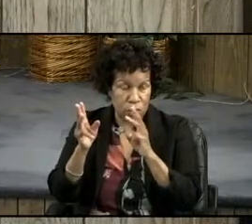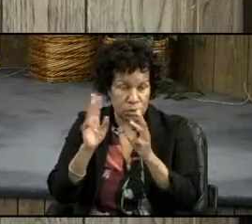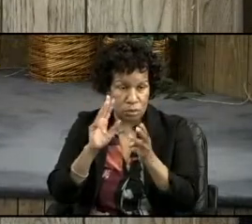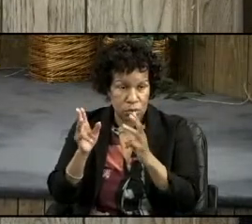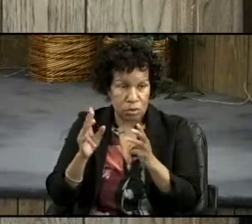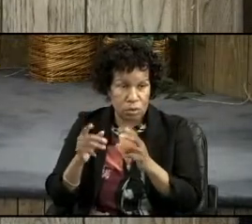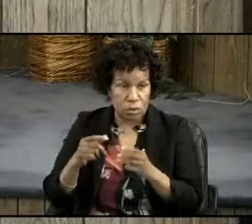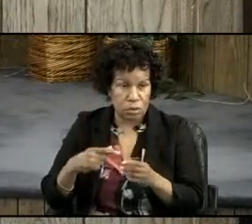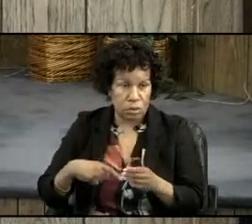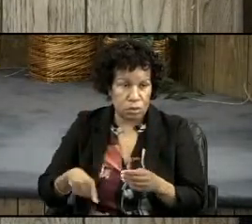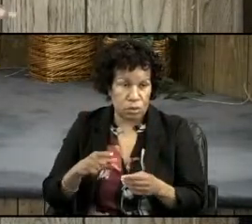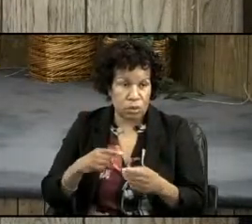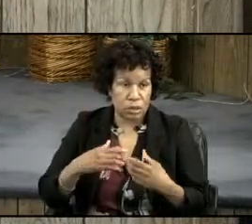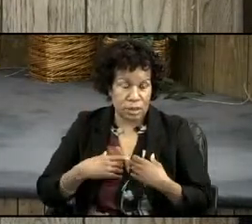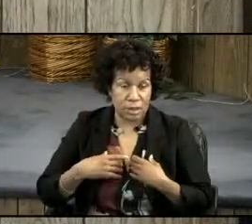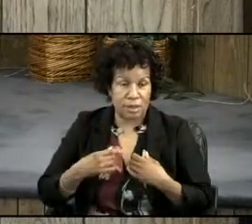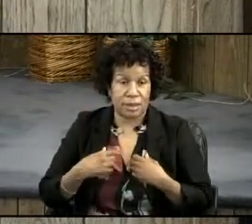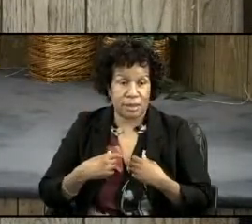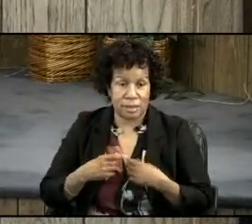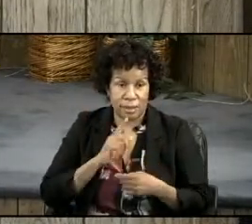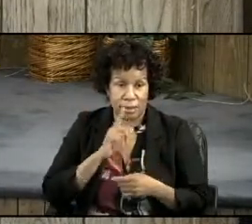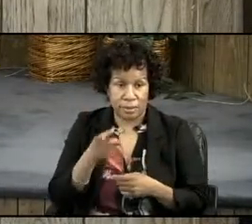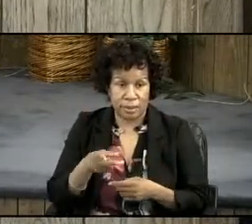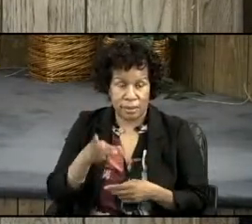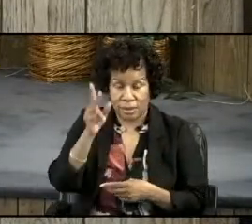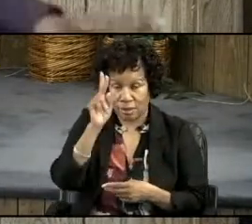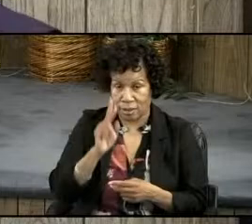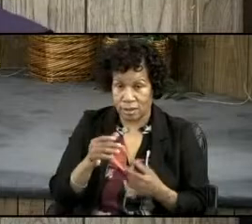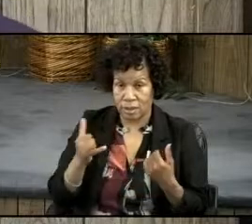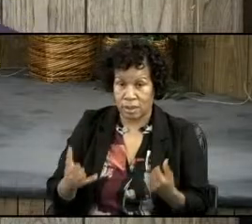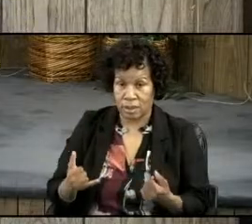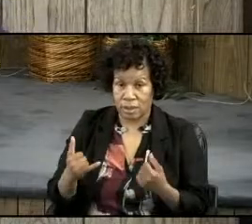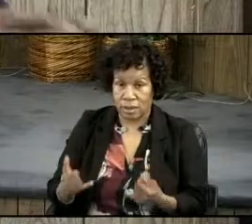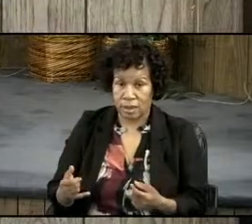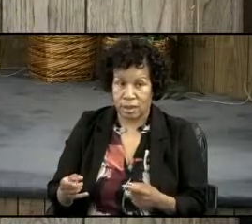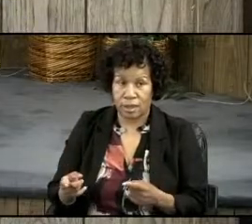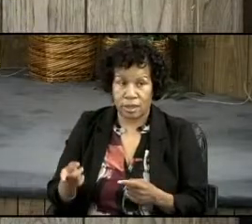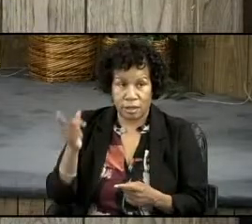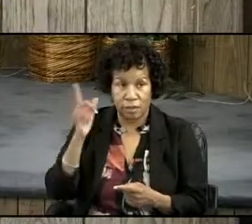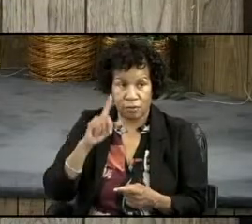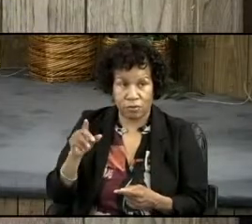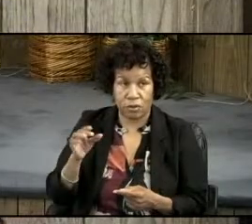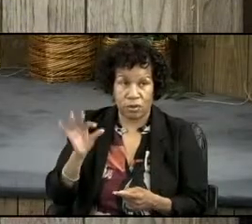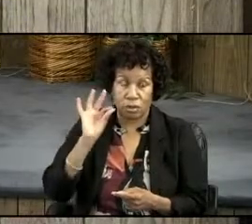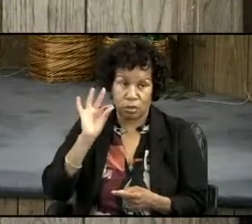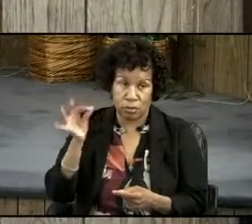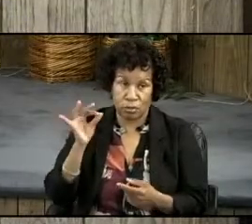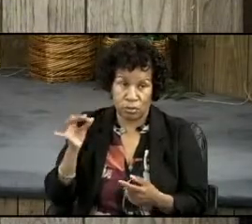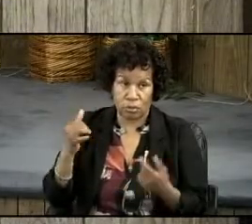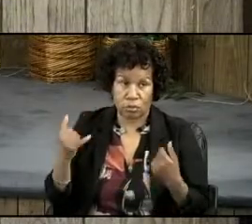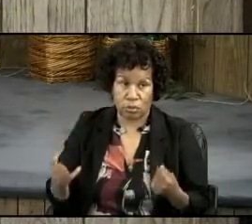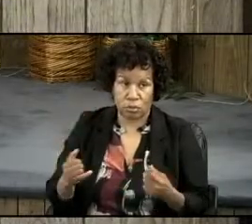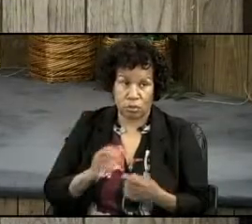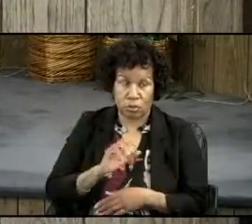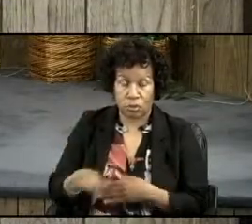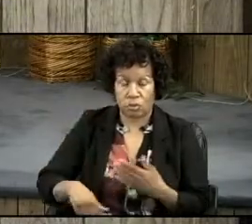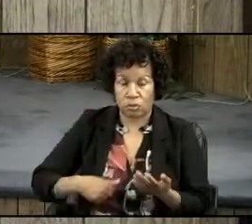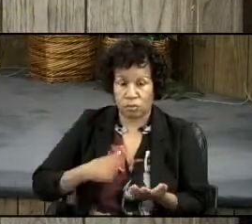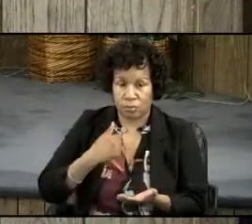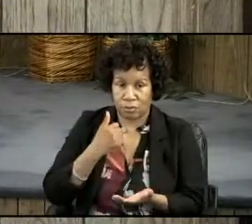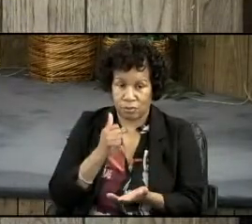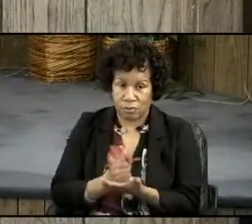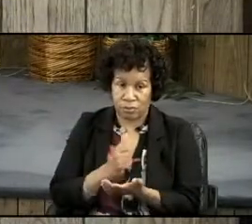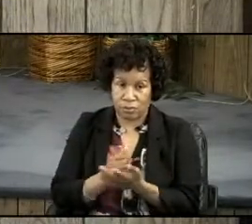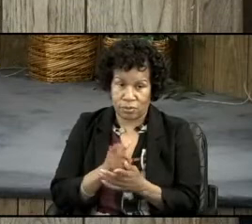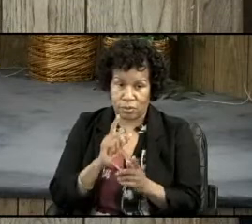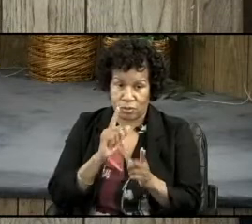walk, but we have been armored today from the general. Let's say amen, amen. He's told us